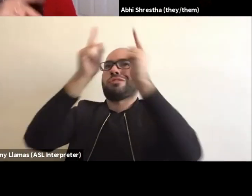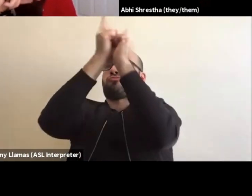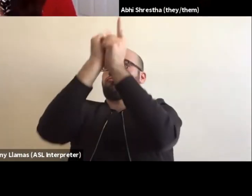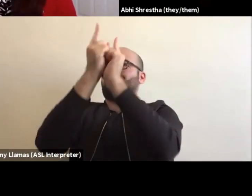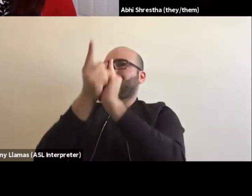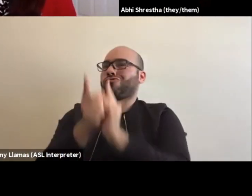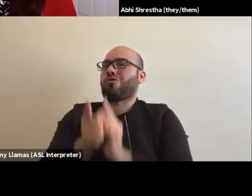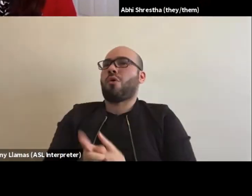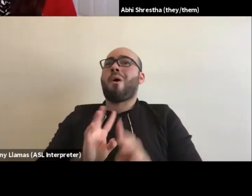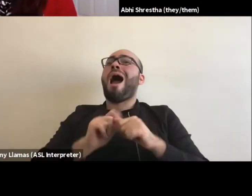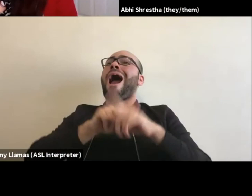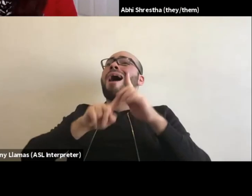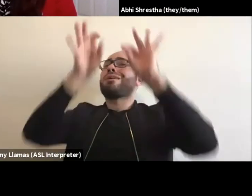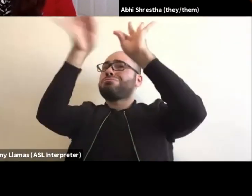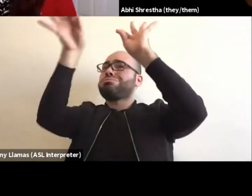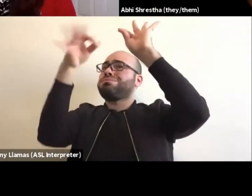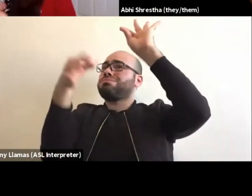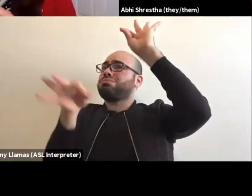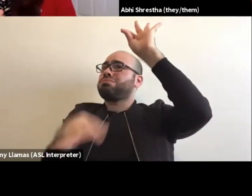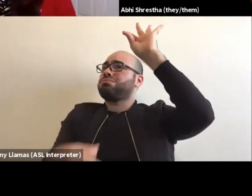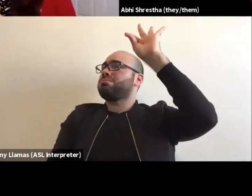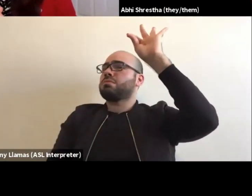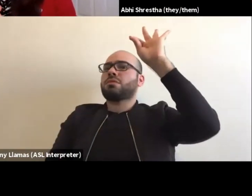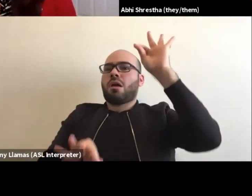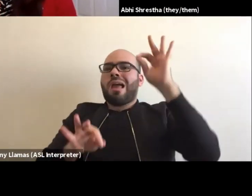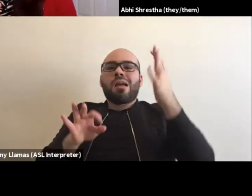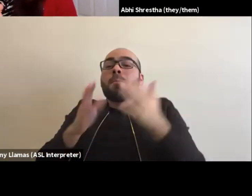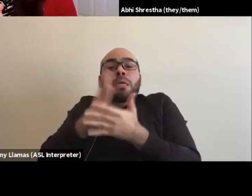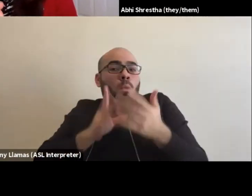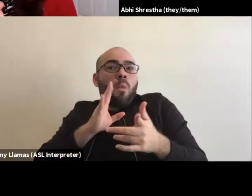like go for it. It doesn't have to be a sentence. It doesn't have to like,